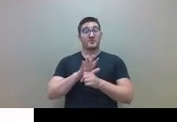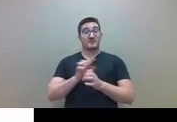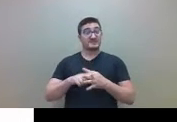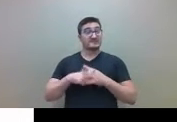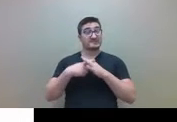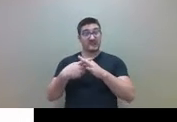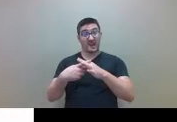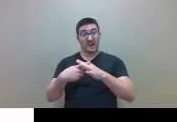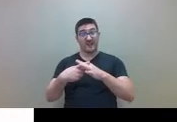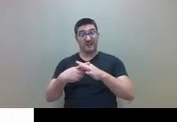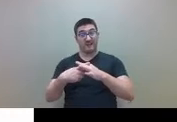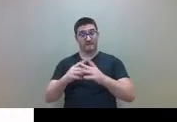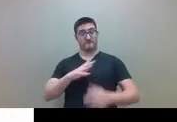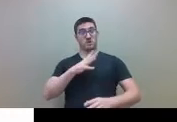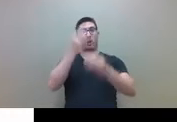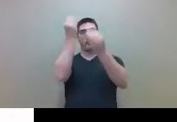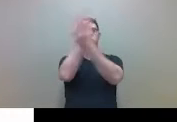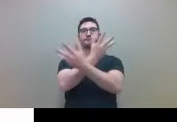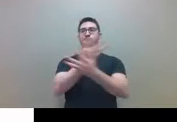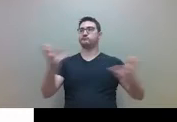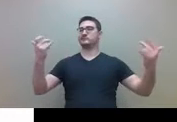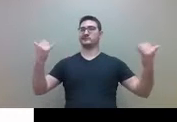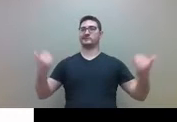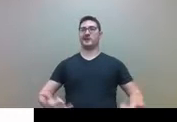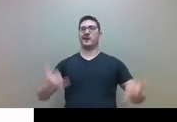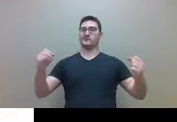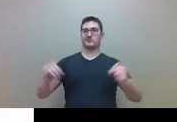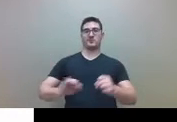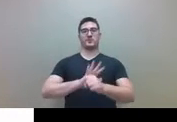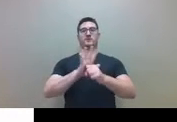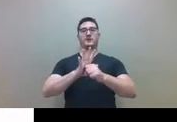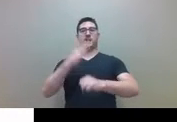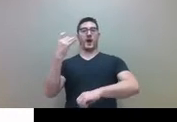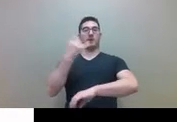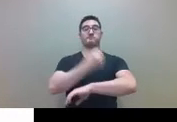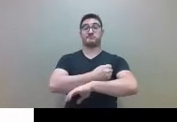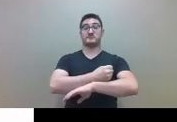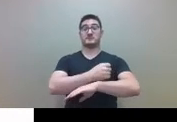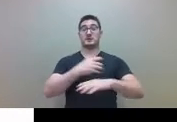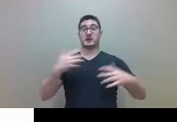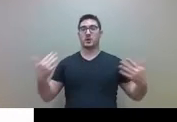were announced. So we need to be really mindful of that.